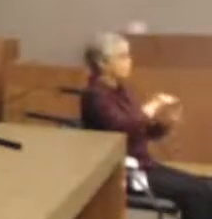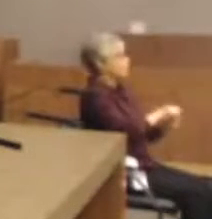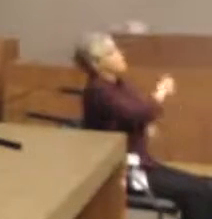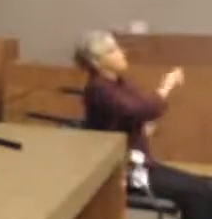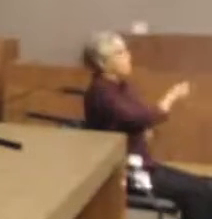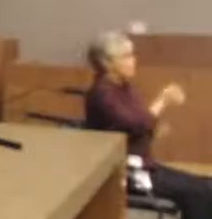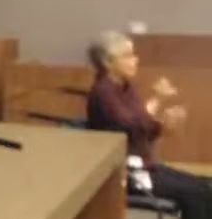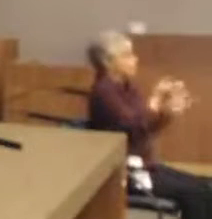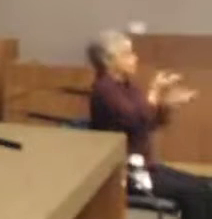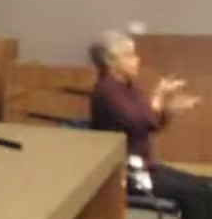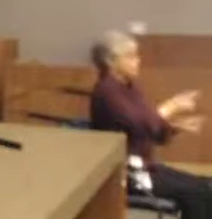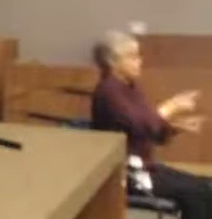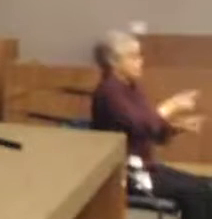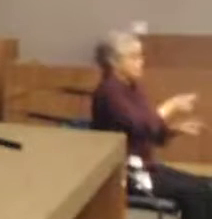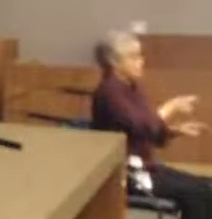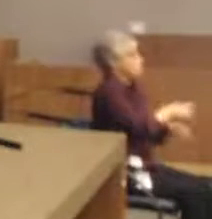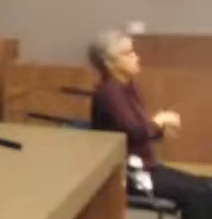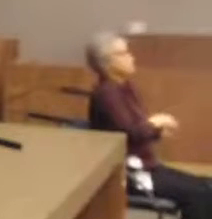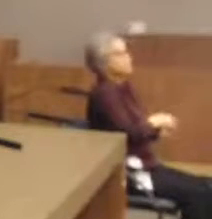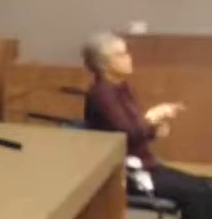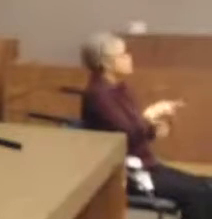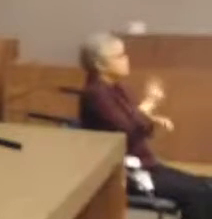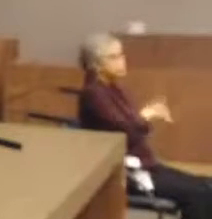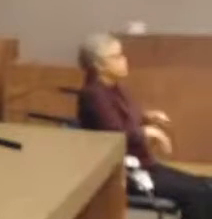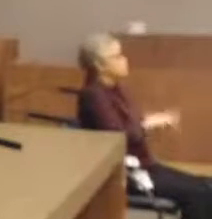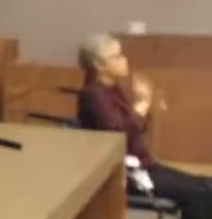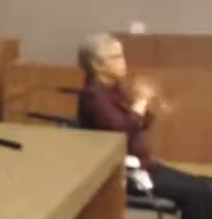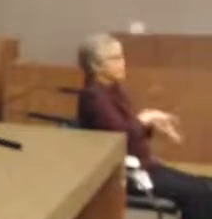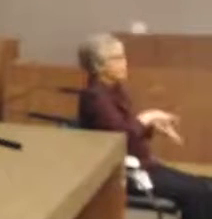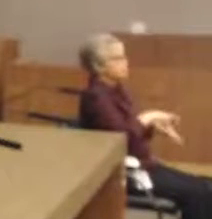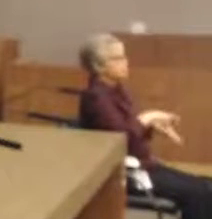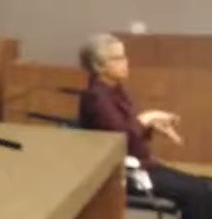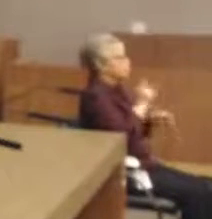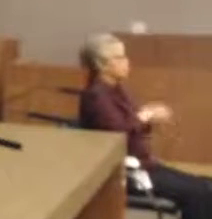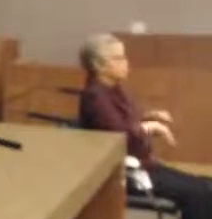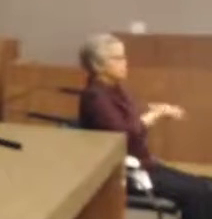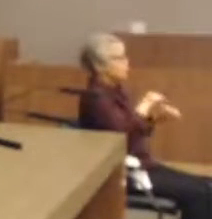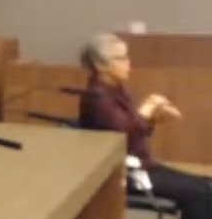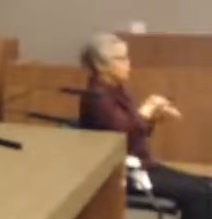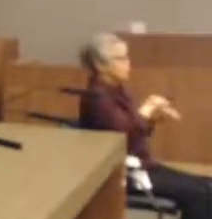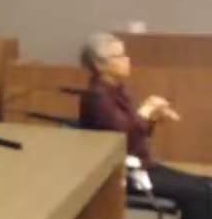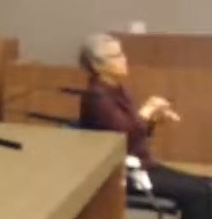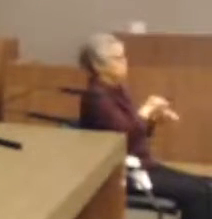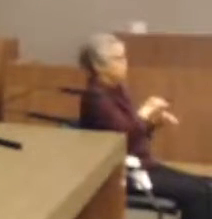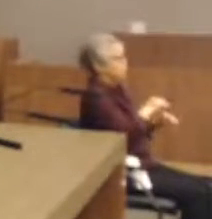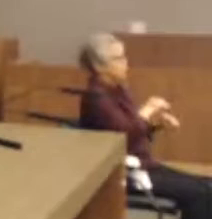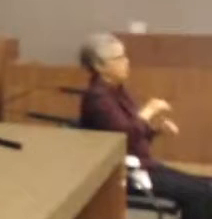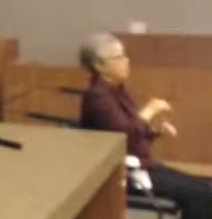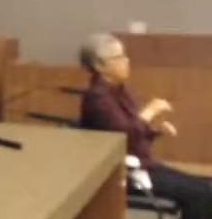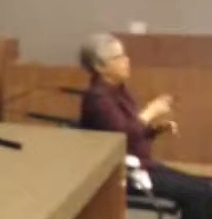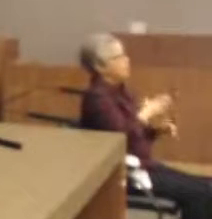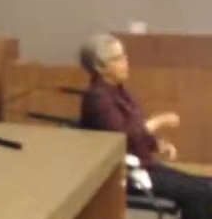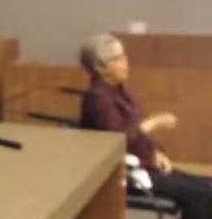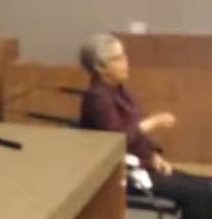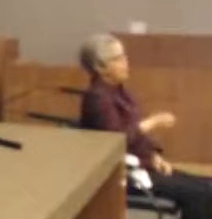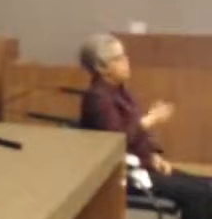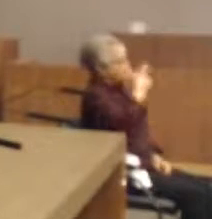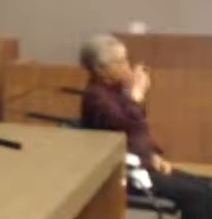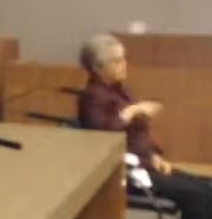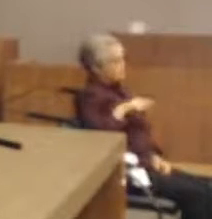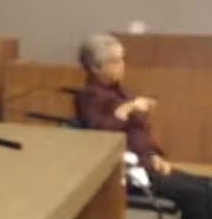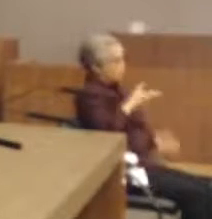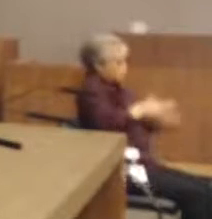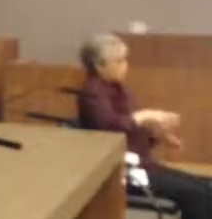to react, to do normal things that someone in that position would have done, because what she had learned is that was a survival mechanism for her. Her